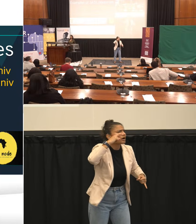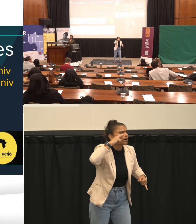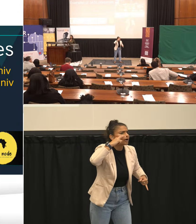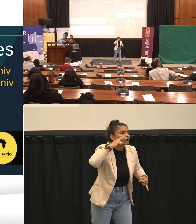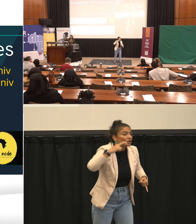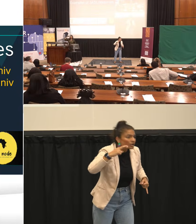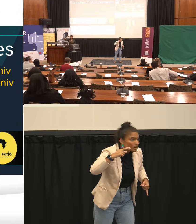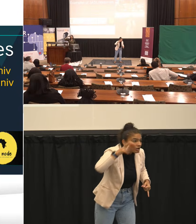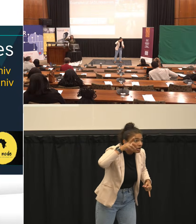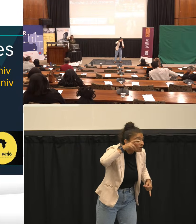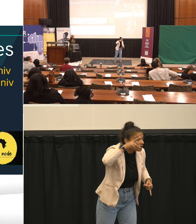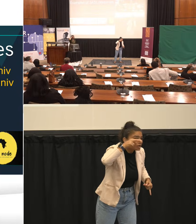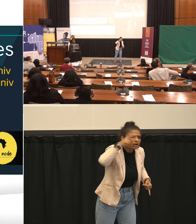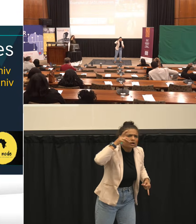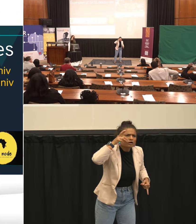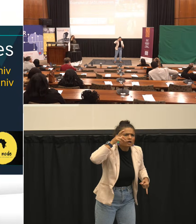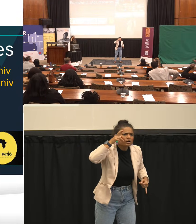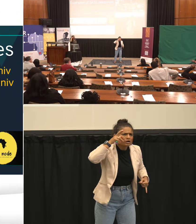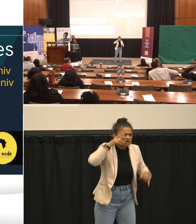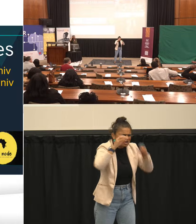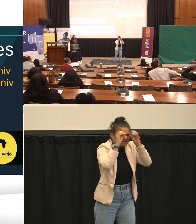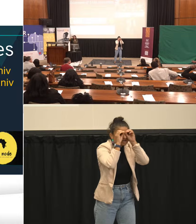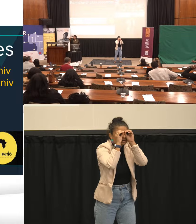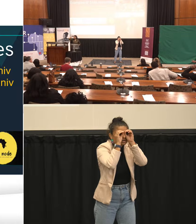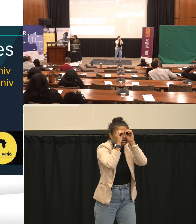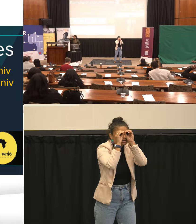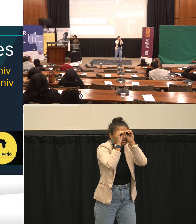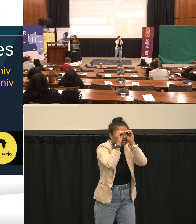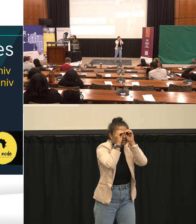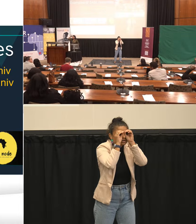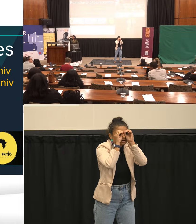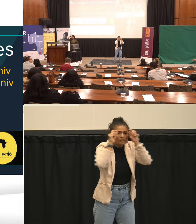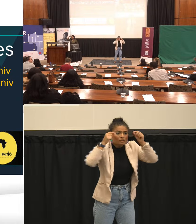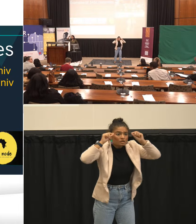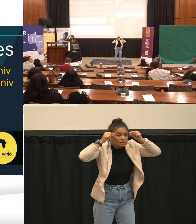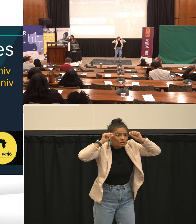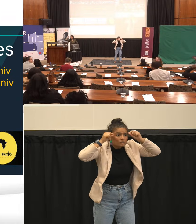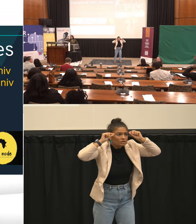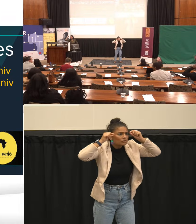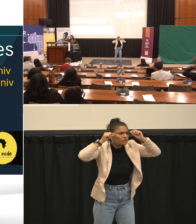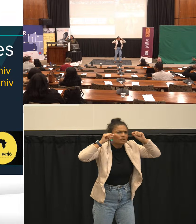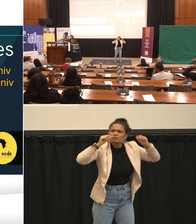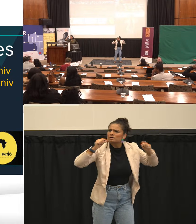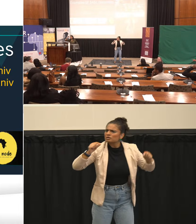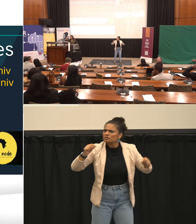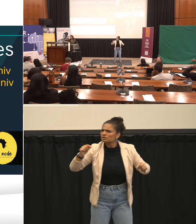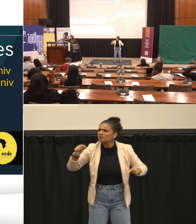have a sign name? Does your organization have a sign name? I can't see.